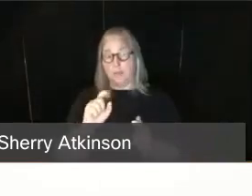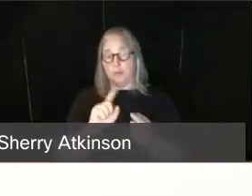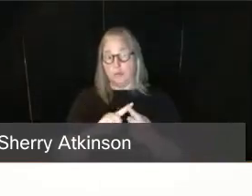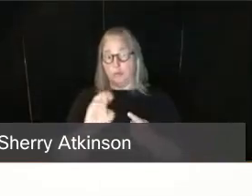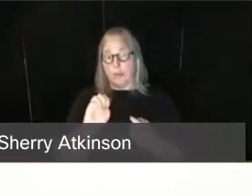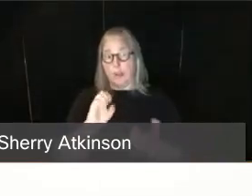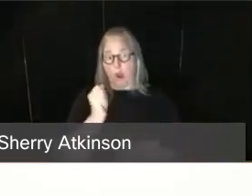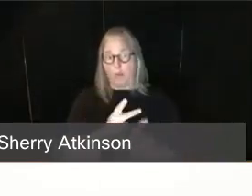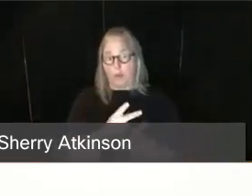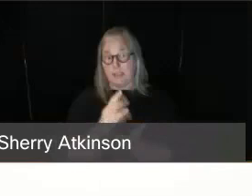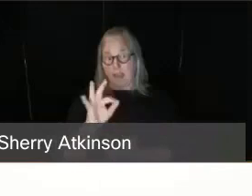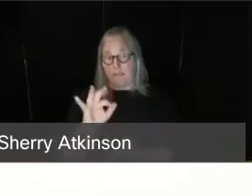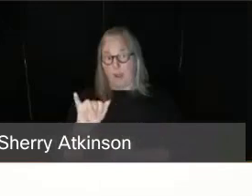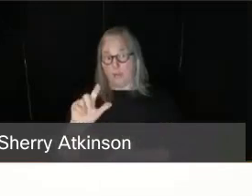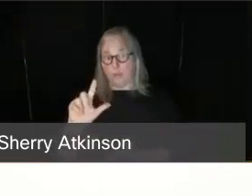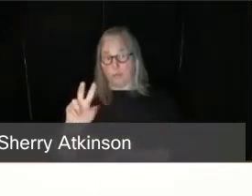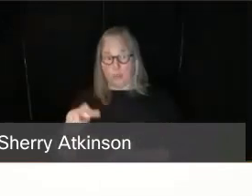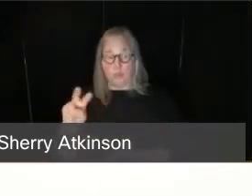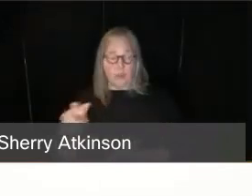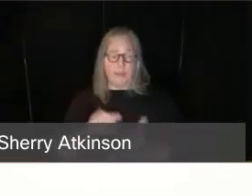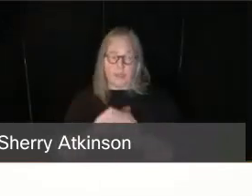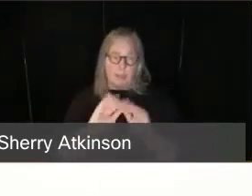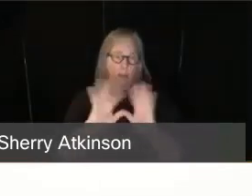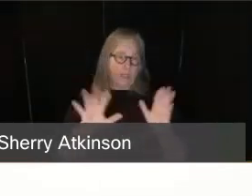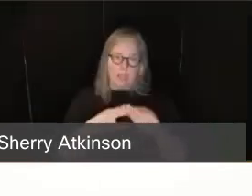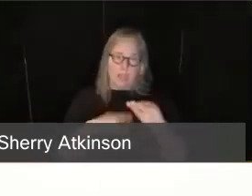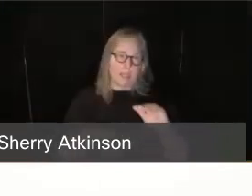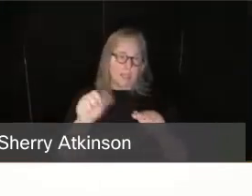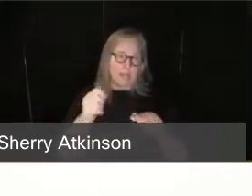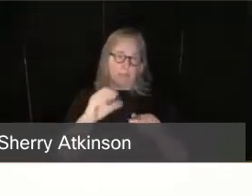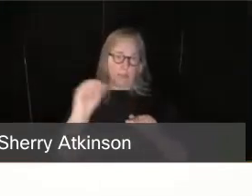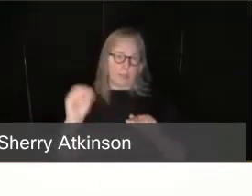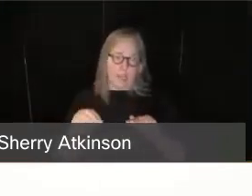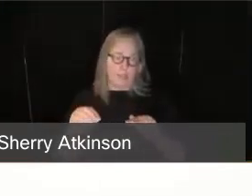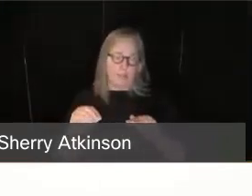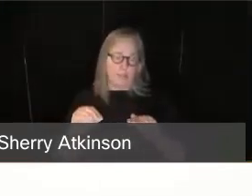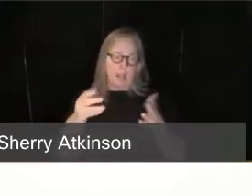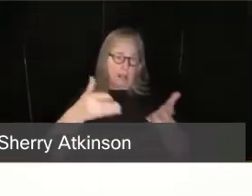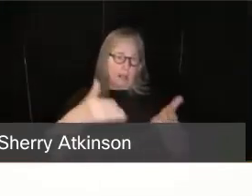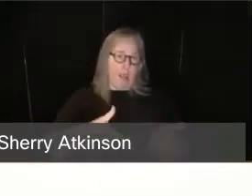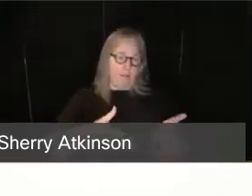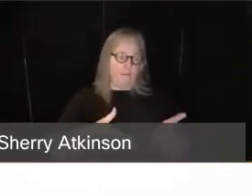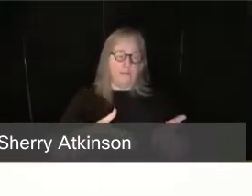And that would leave, obviously, less than 10% for other critical county projects.